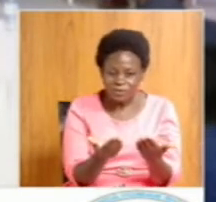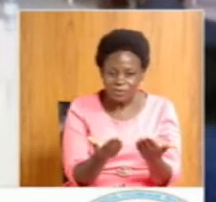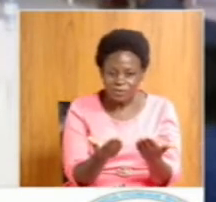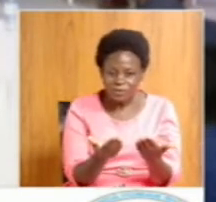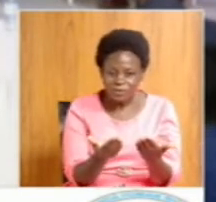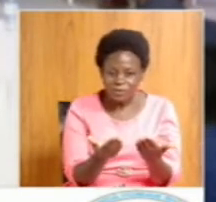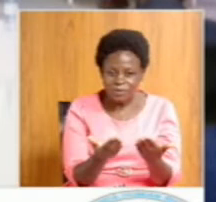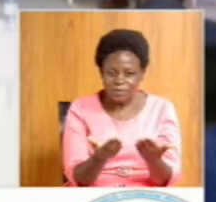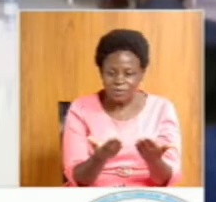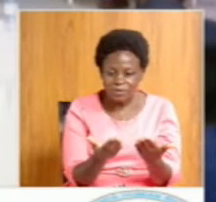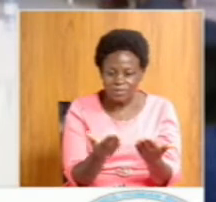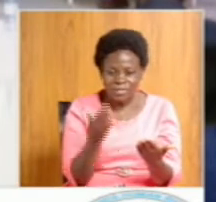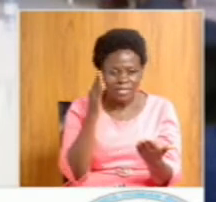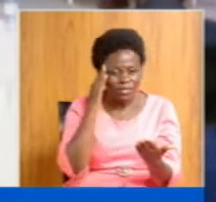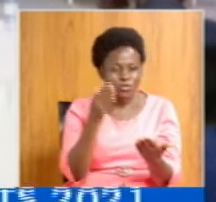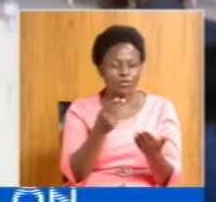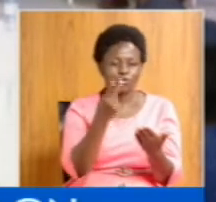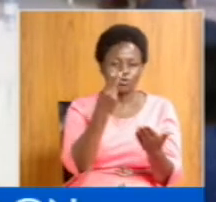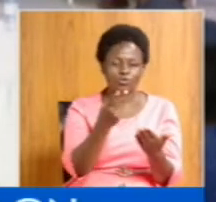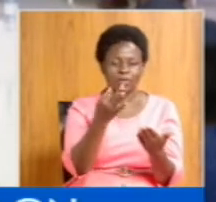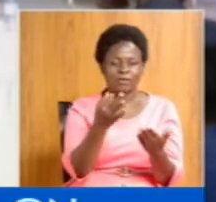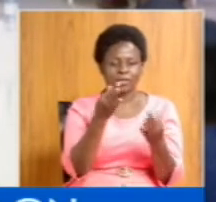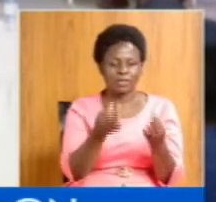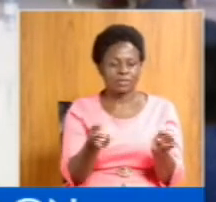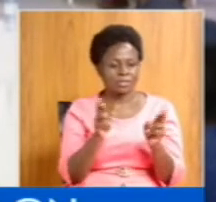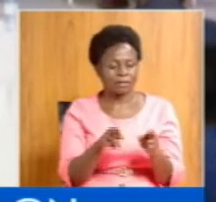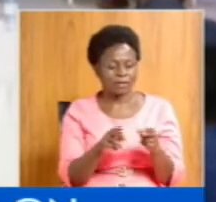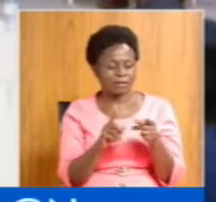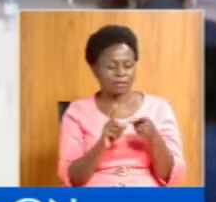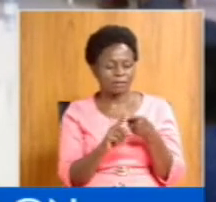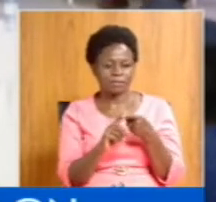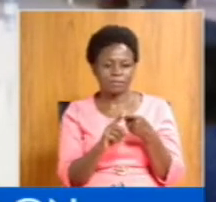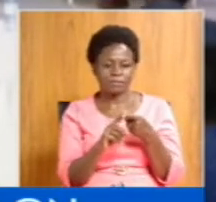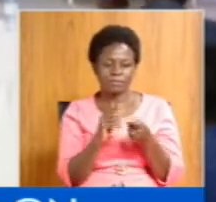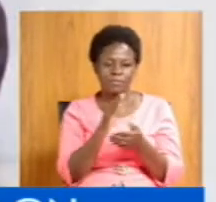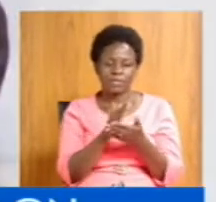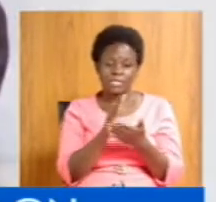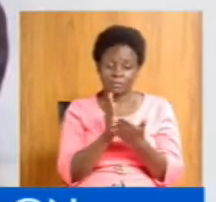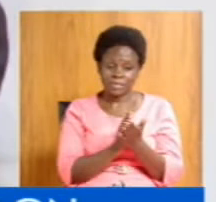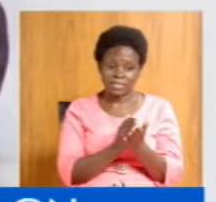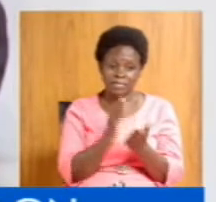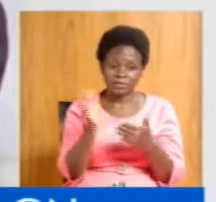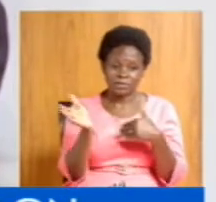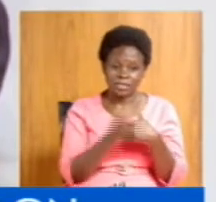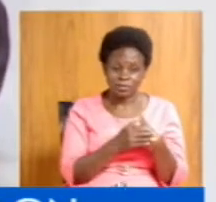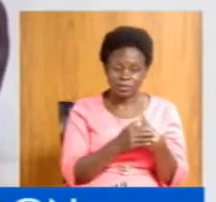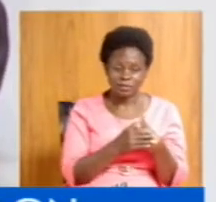two I don't know two three things happened one is that there are some sectors though were closed